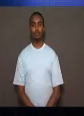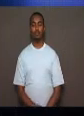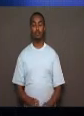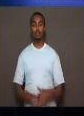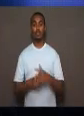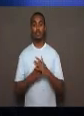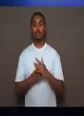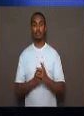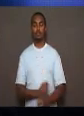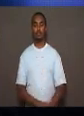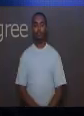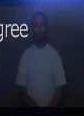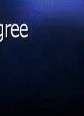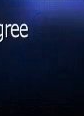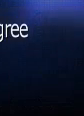Begin.